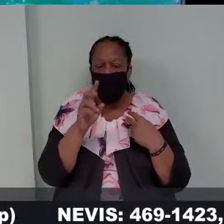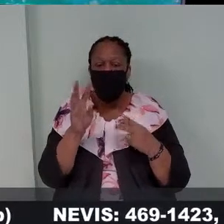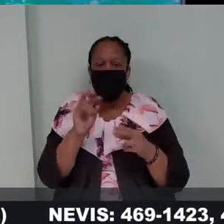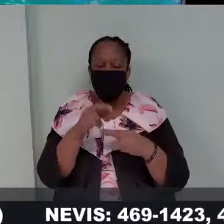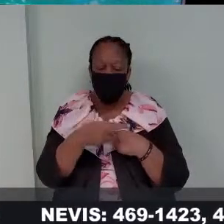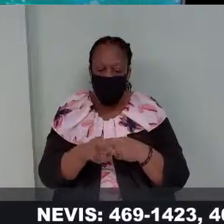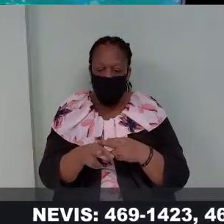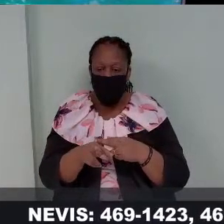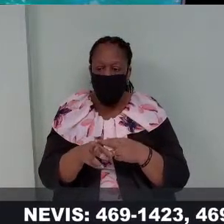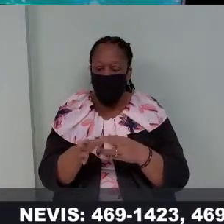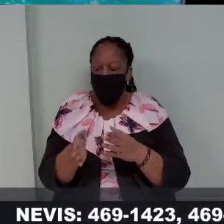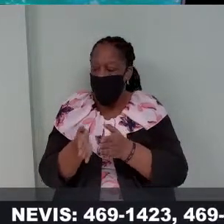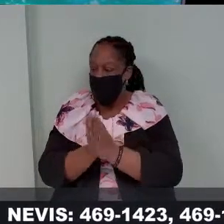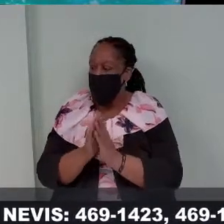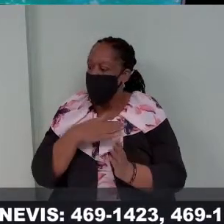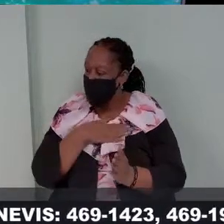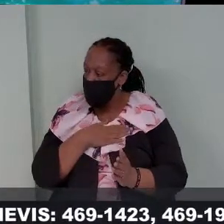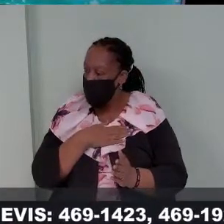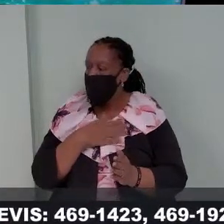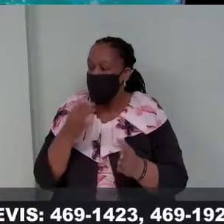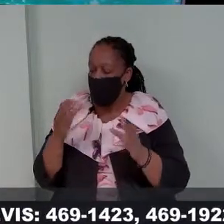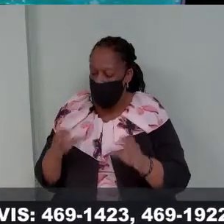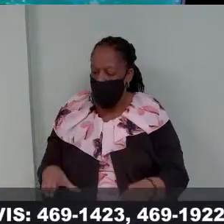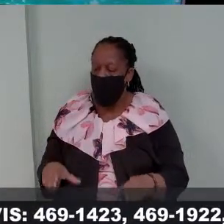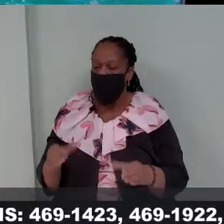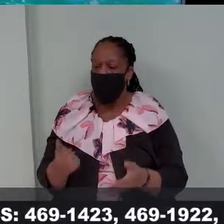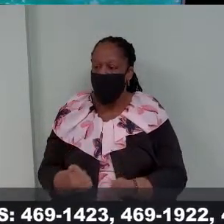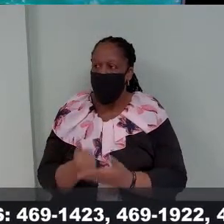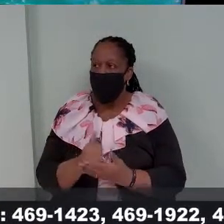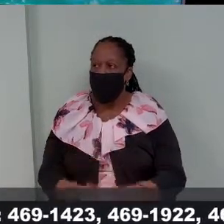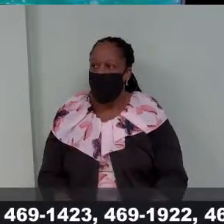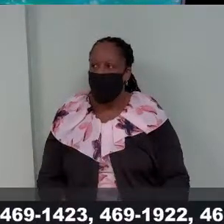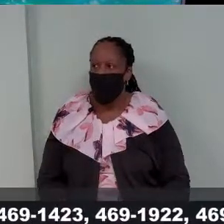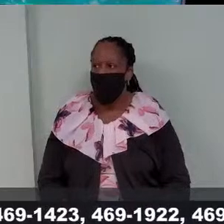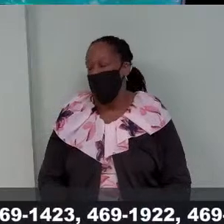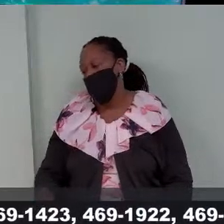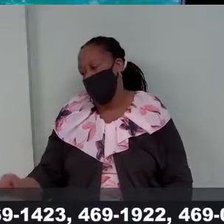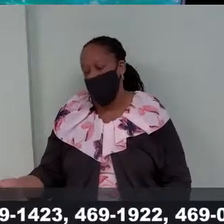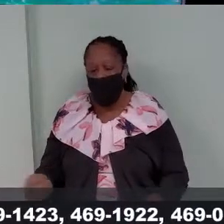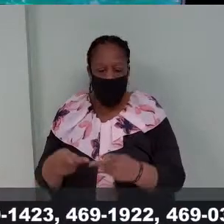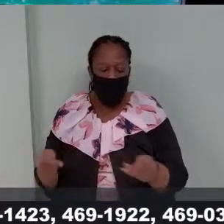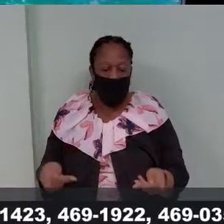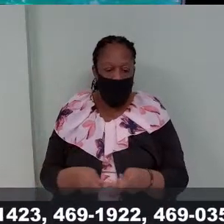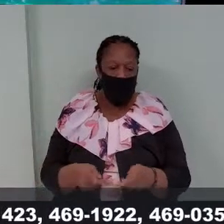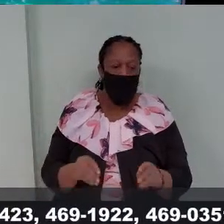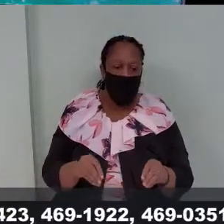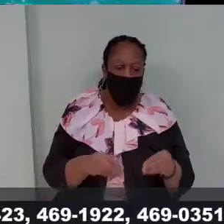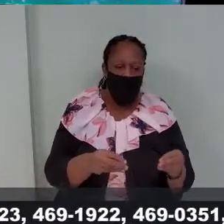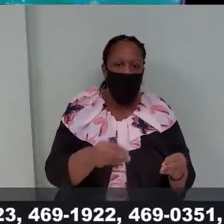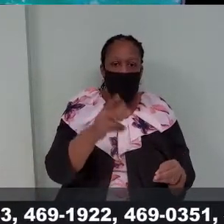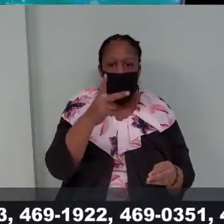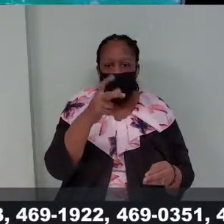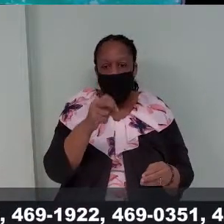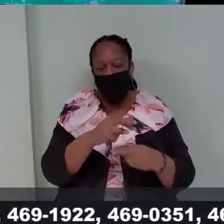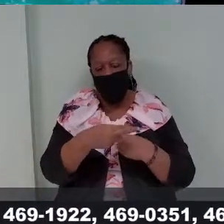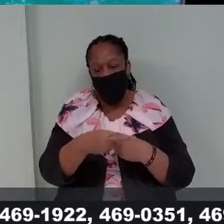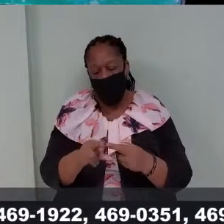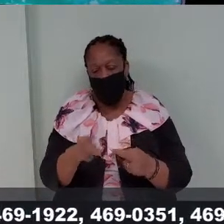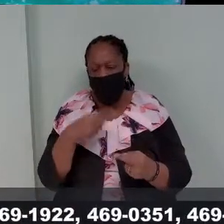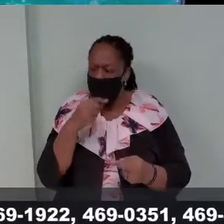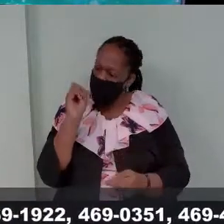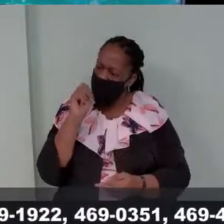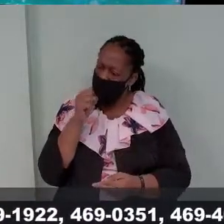purposes. Another institution offered 30 more rooms for quarantining. And we are also engaged